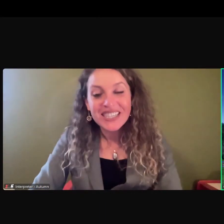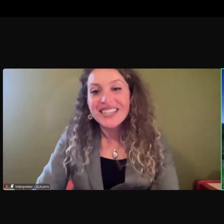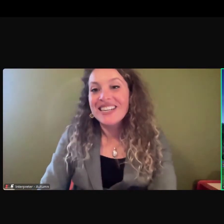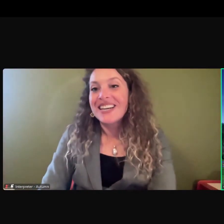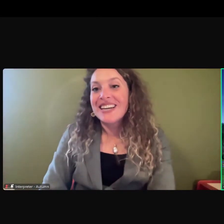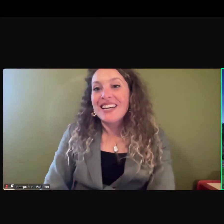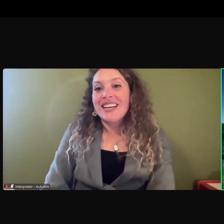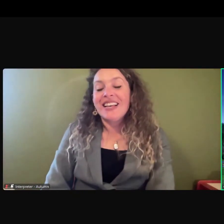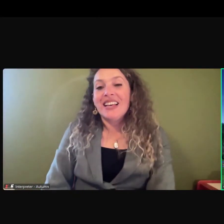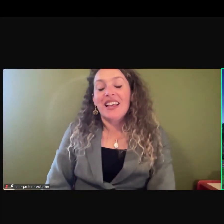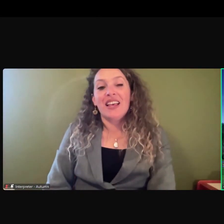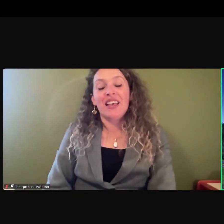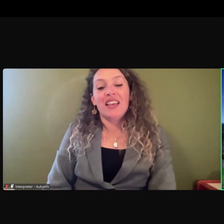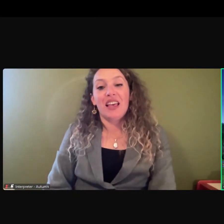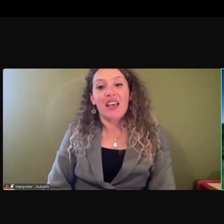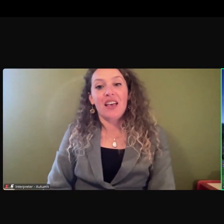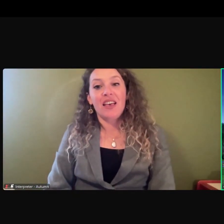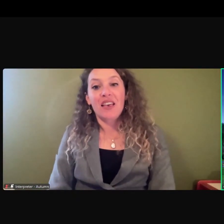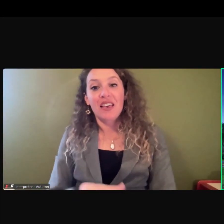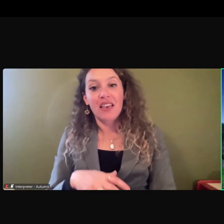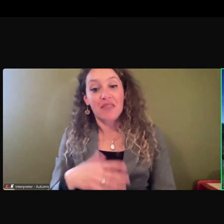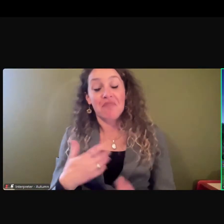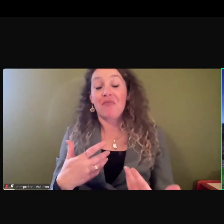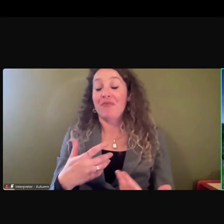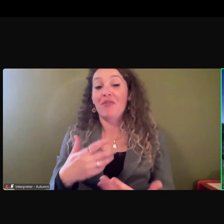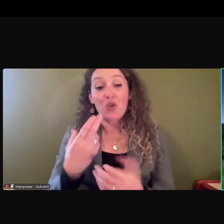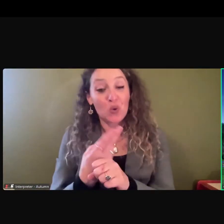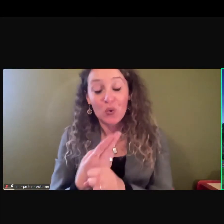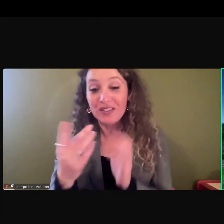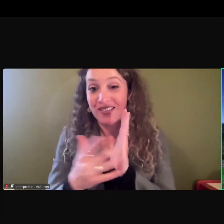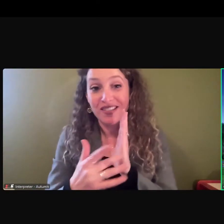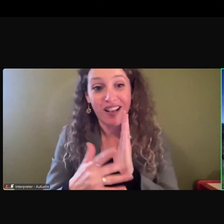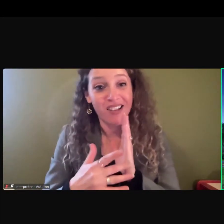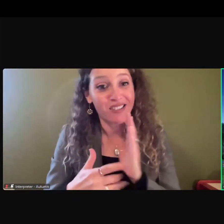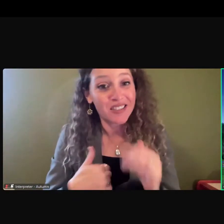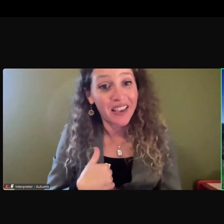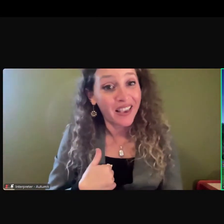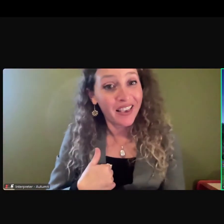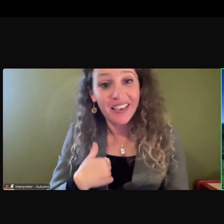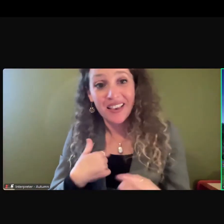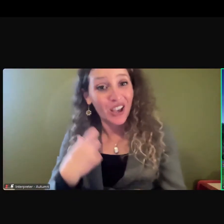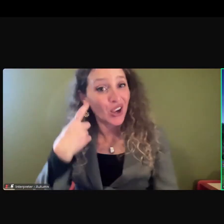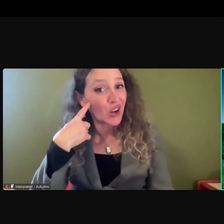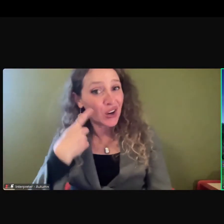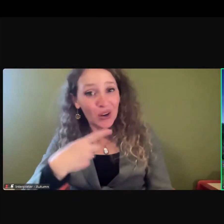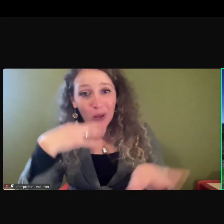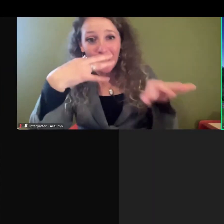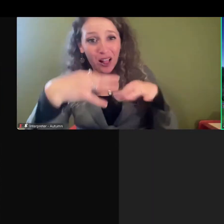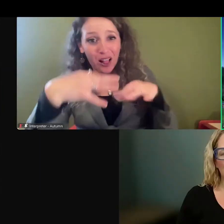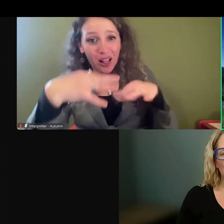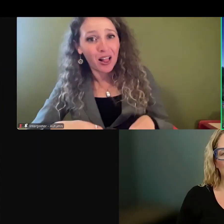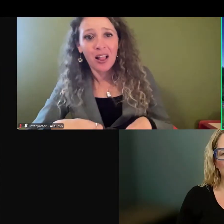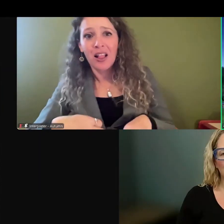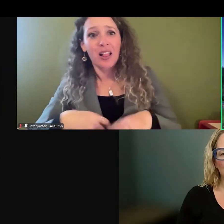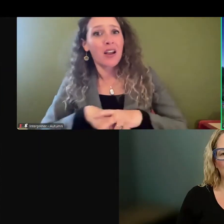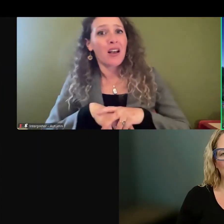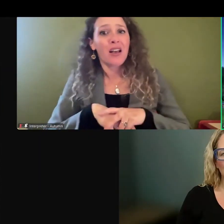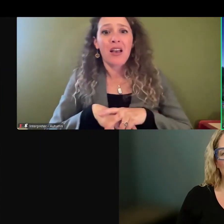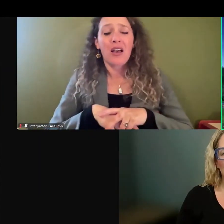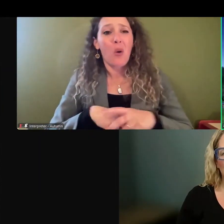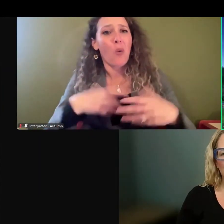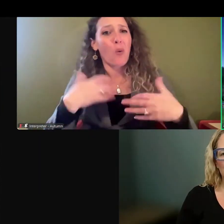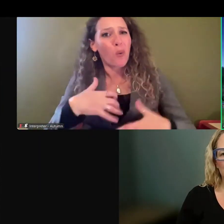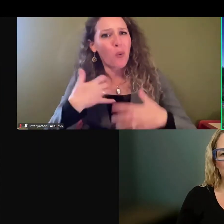was really blown away by the use of technology that you described. Has such a promise